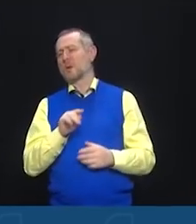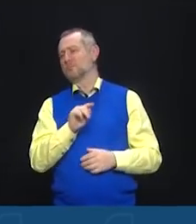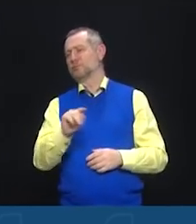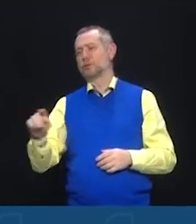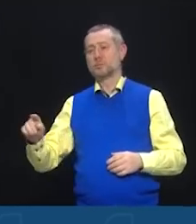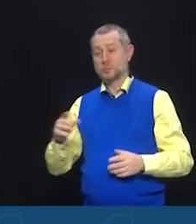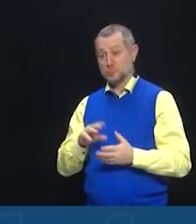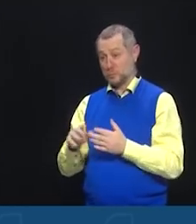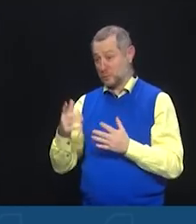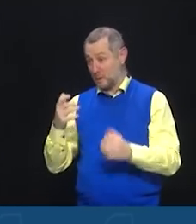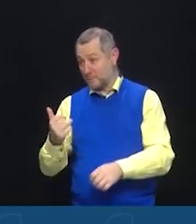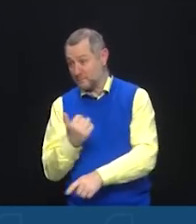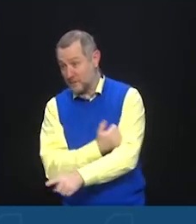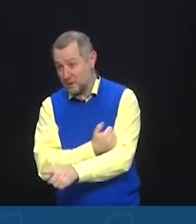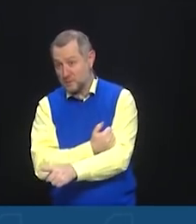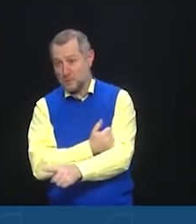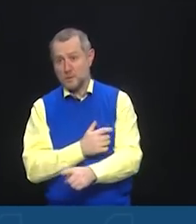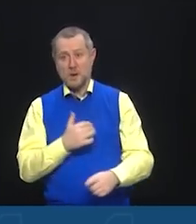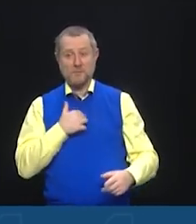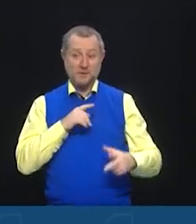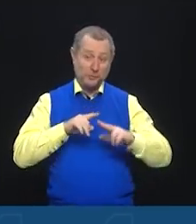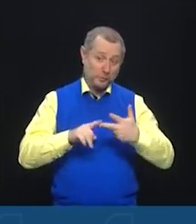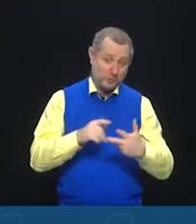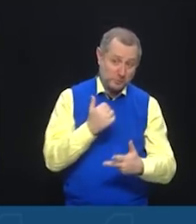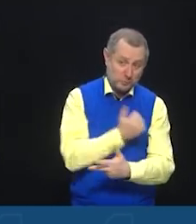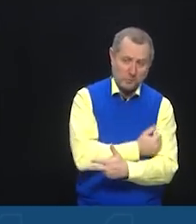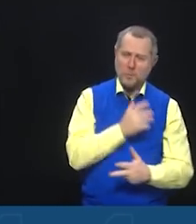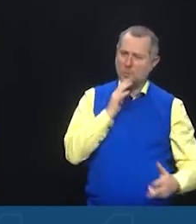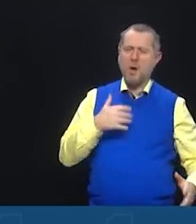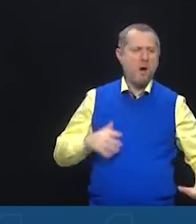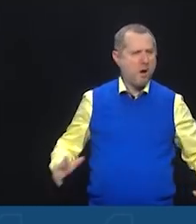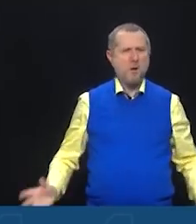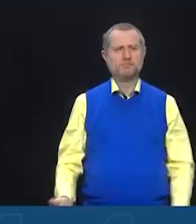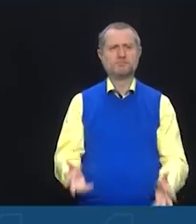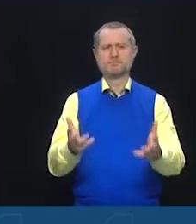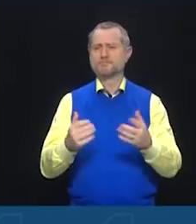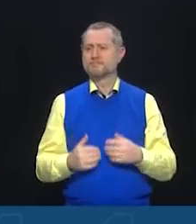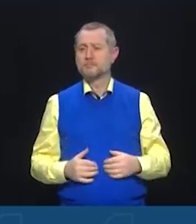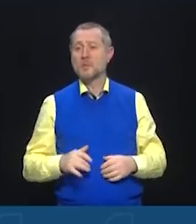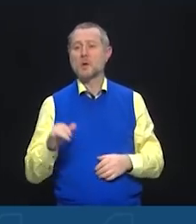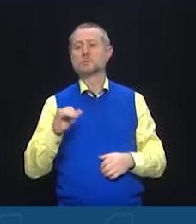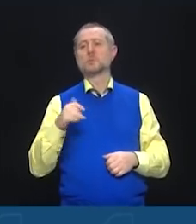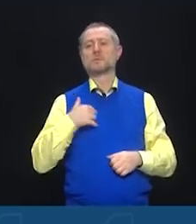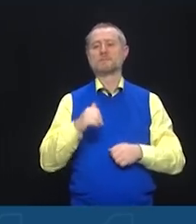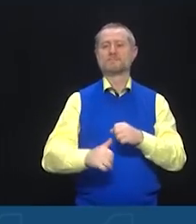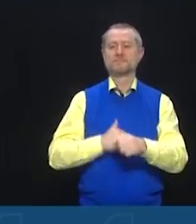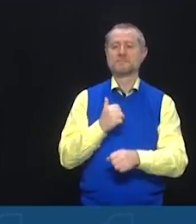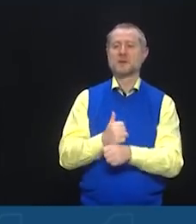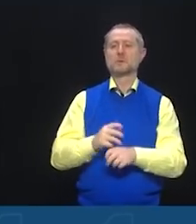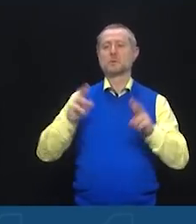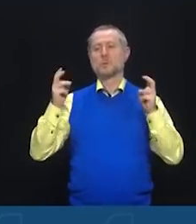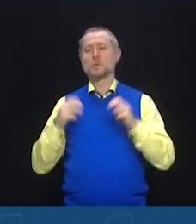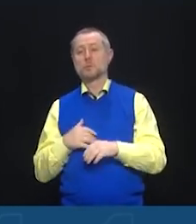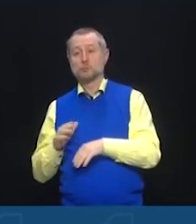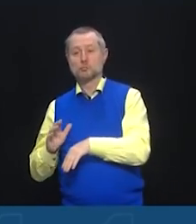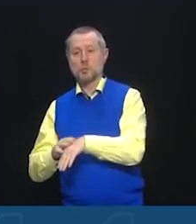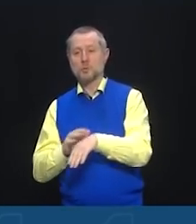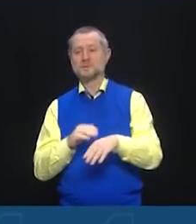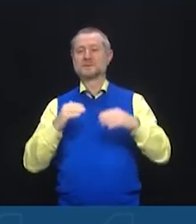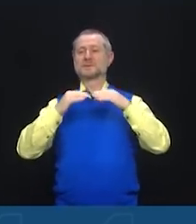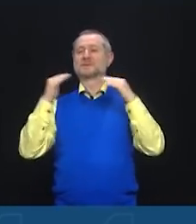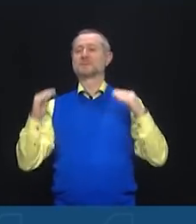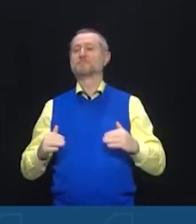to be vaccinated and boosted. And also, we are developing an early warning advance system through wastewater